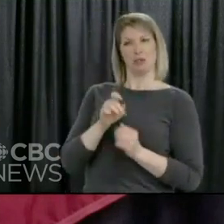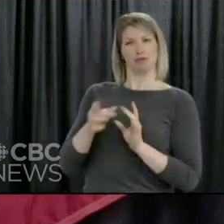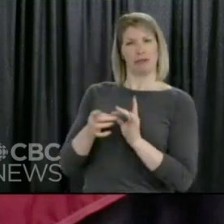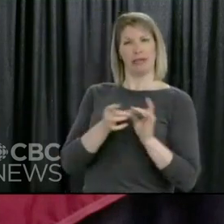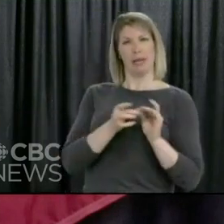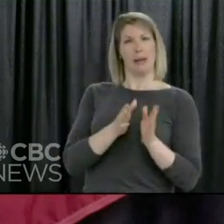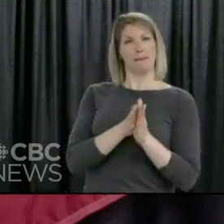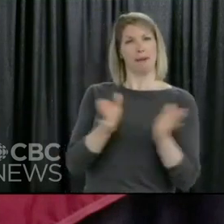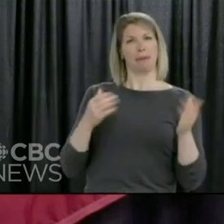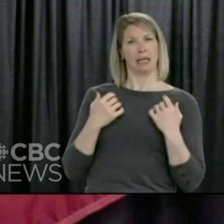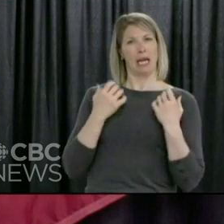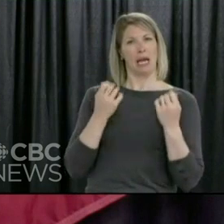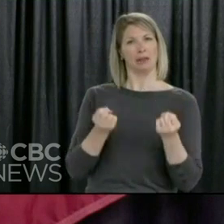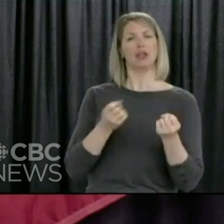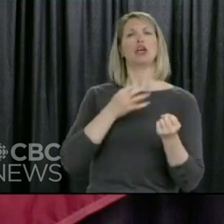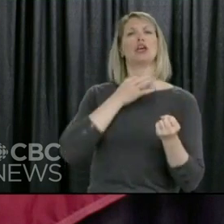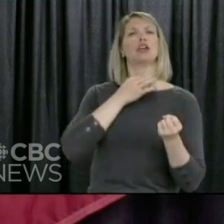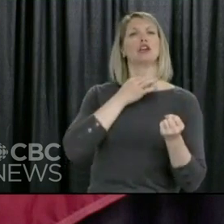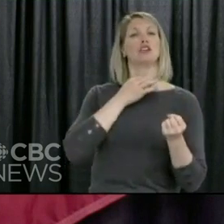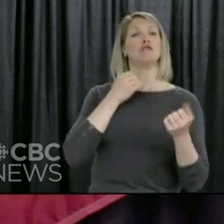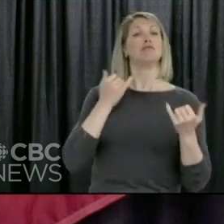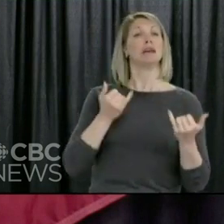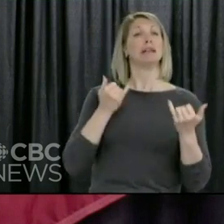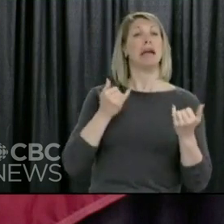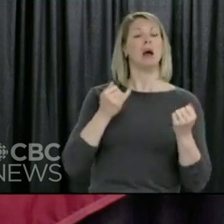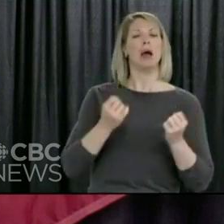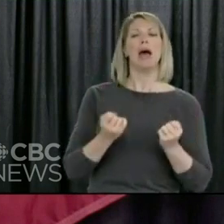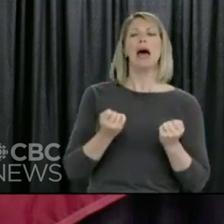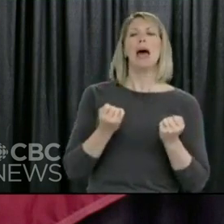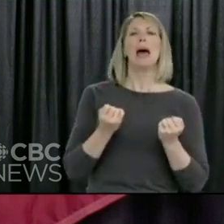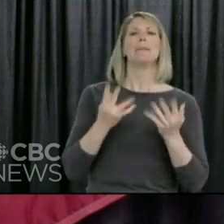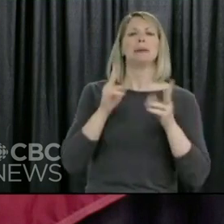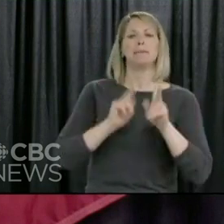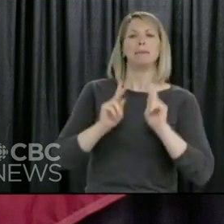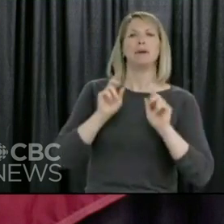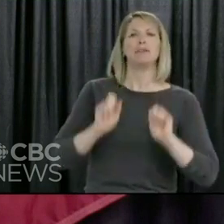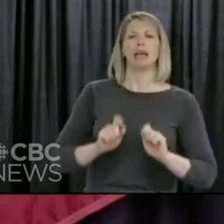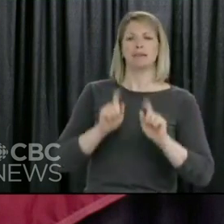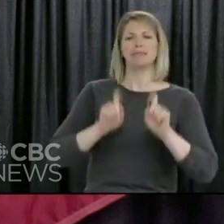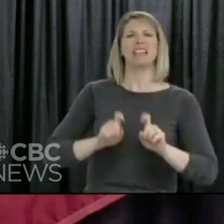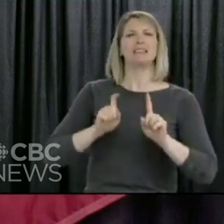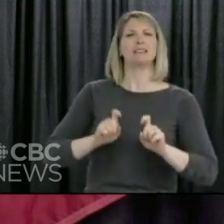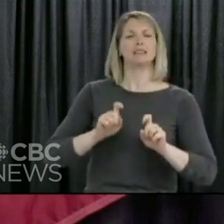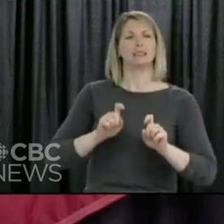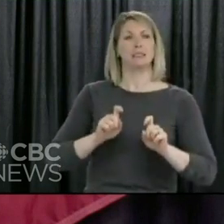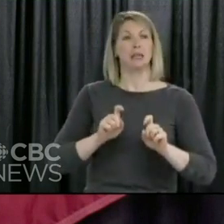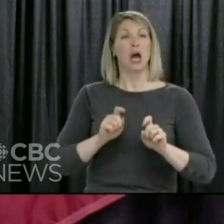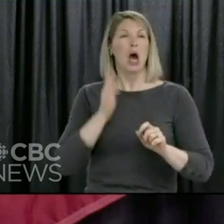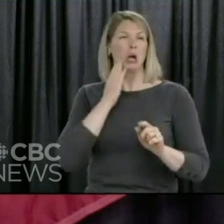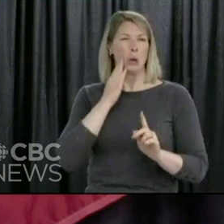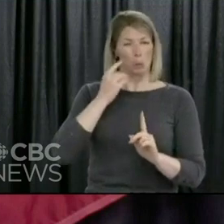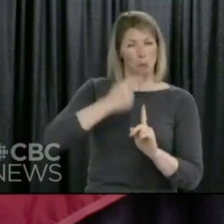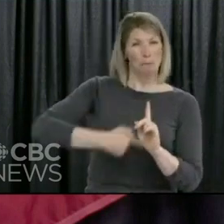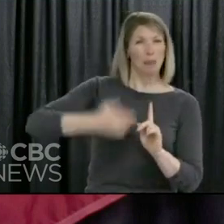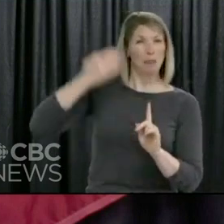was wondering, what are our current testing capabilities at the moment? Because I know it's changed and expanded over the past few